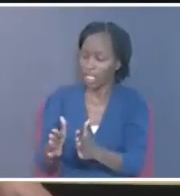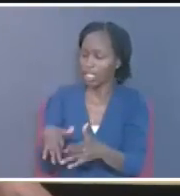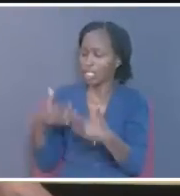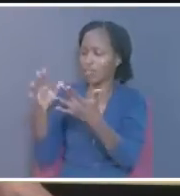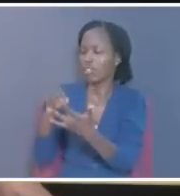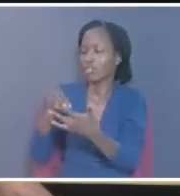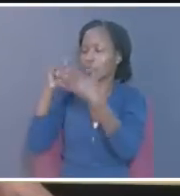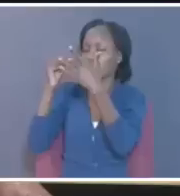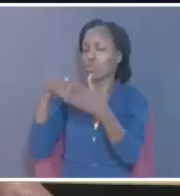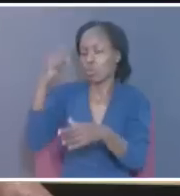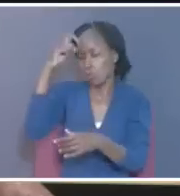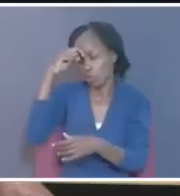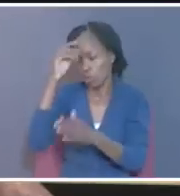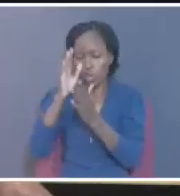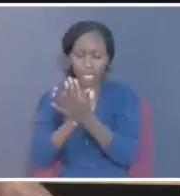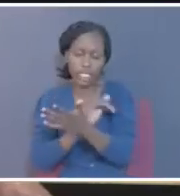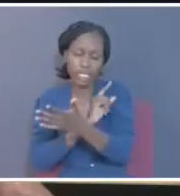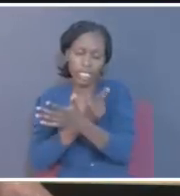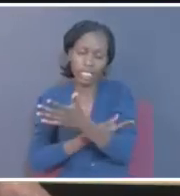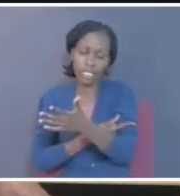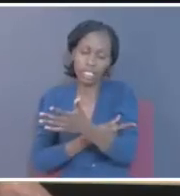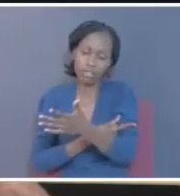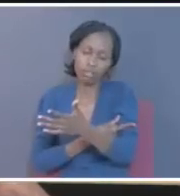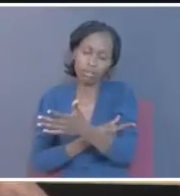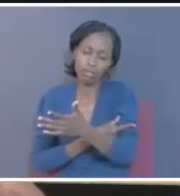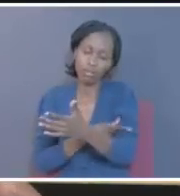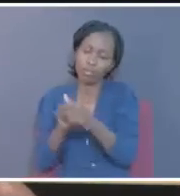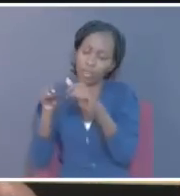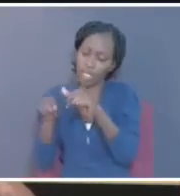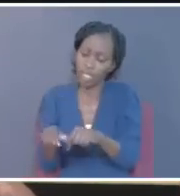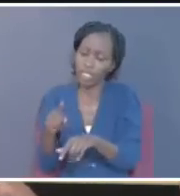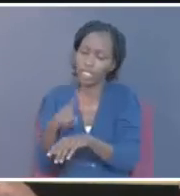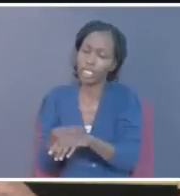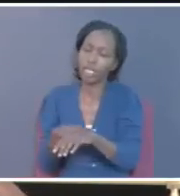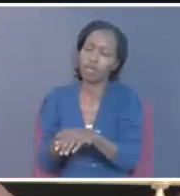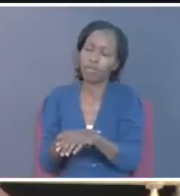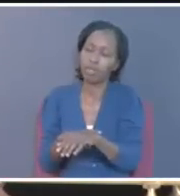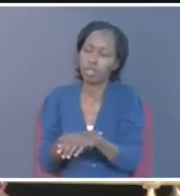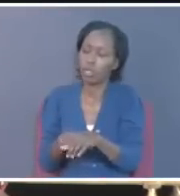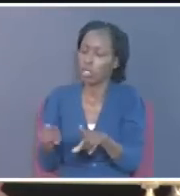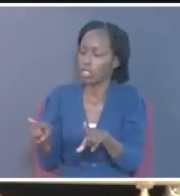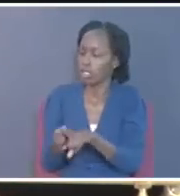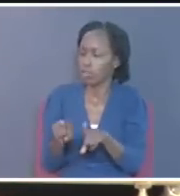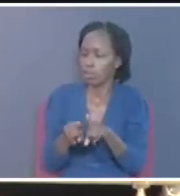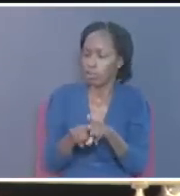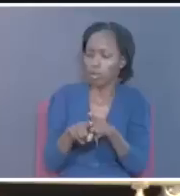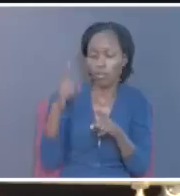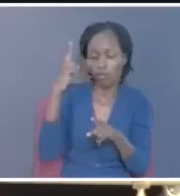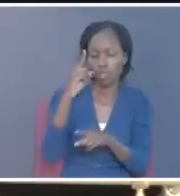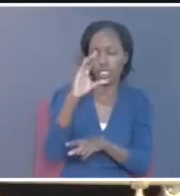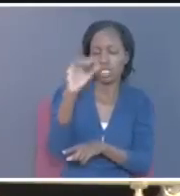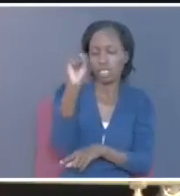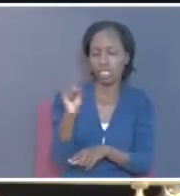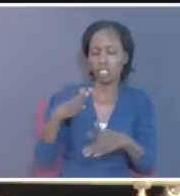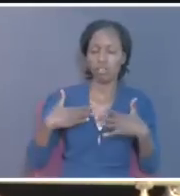special wisdom, special grace, and discernment at a time such as this. We particularly pray for the CS of